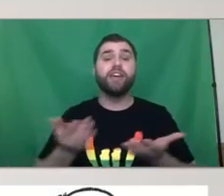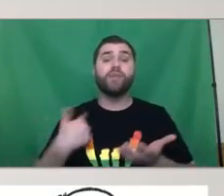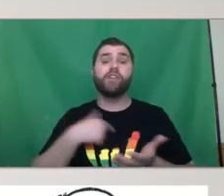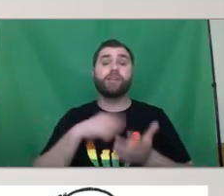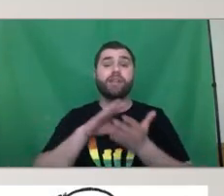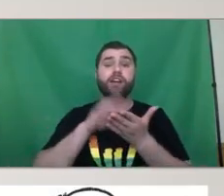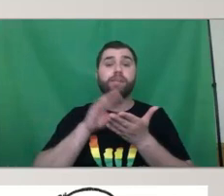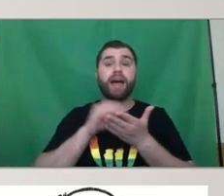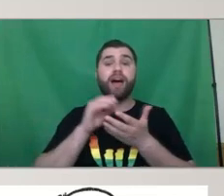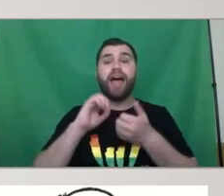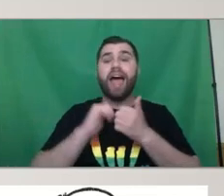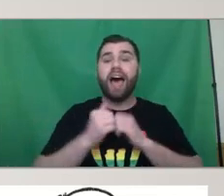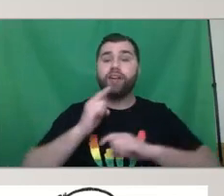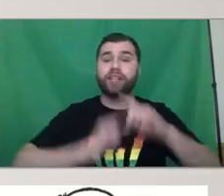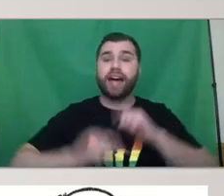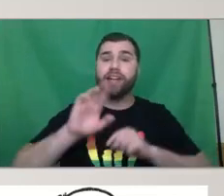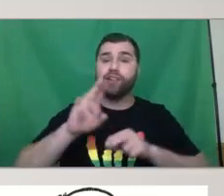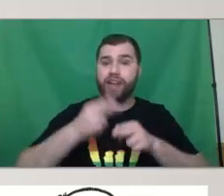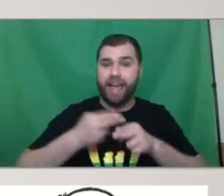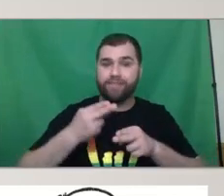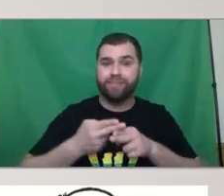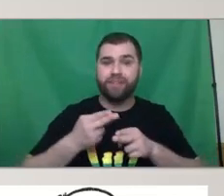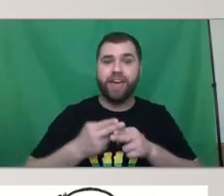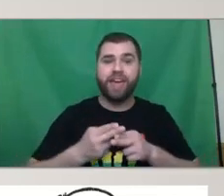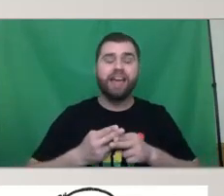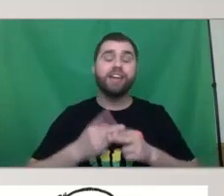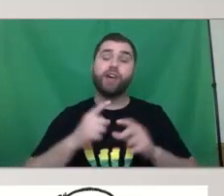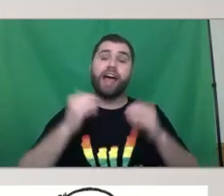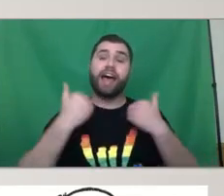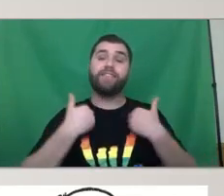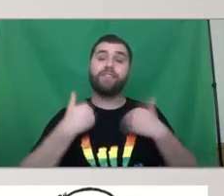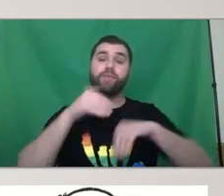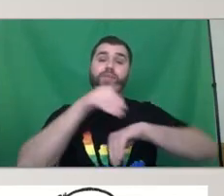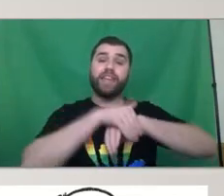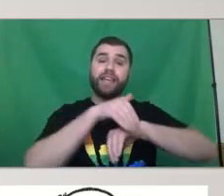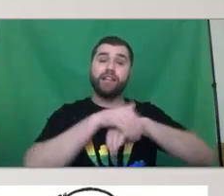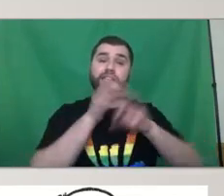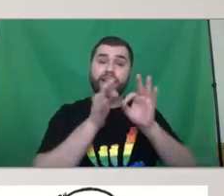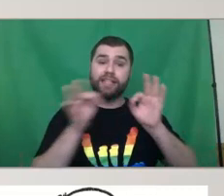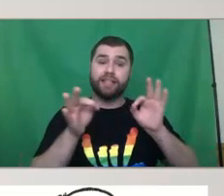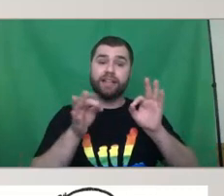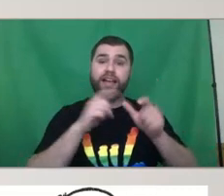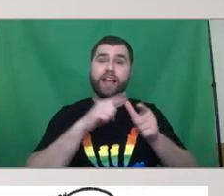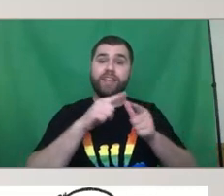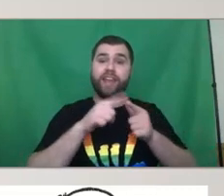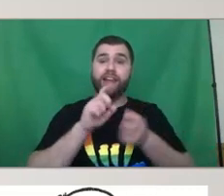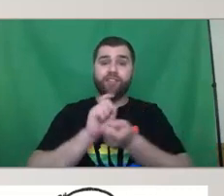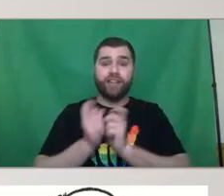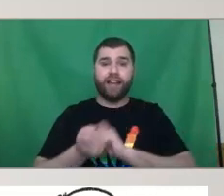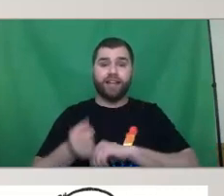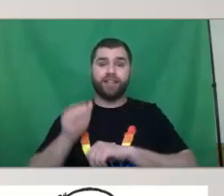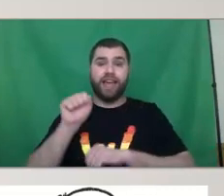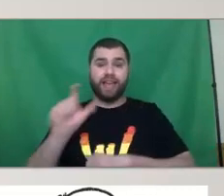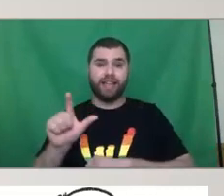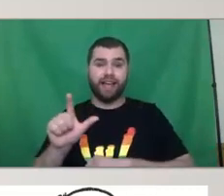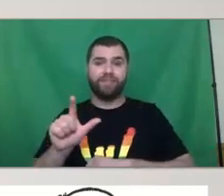Okay, here we're going to be learning about how to sign your name. Okay, so I have the English sentence, and then I